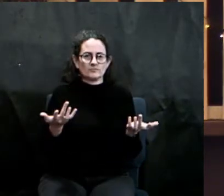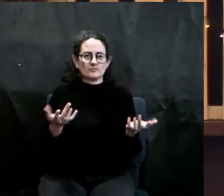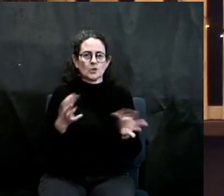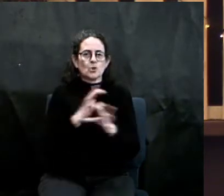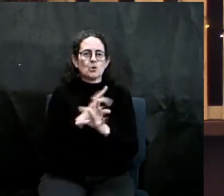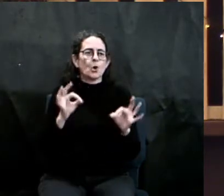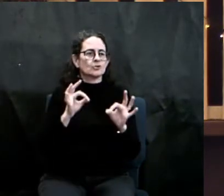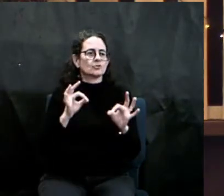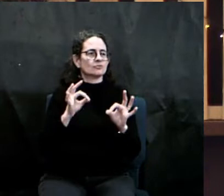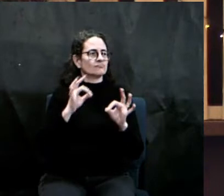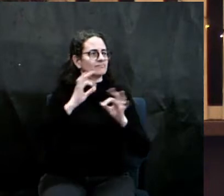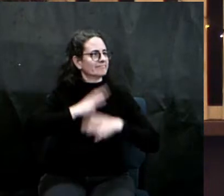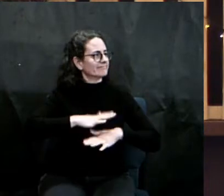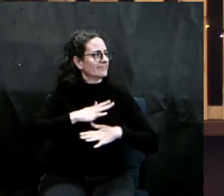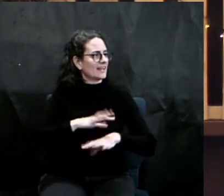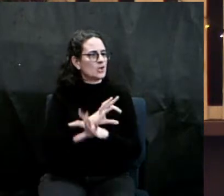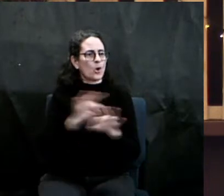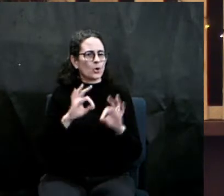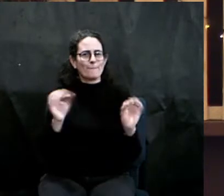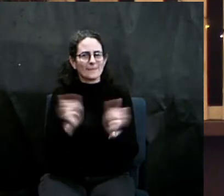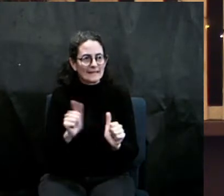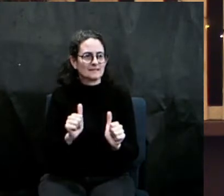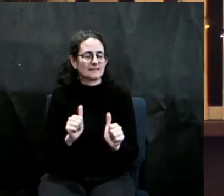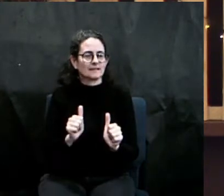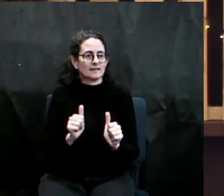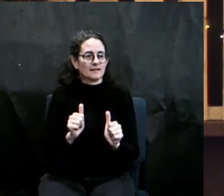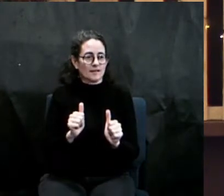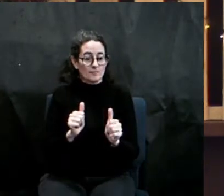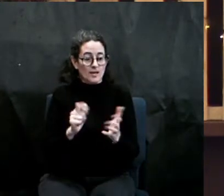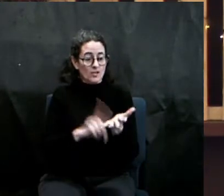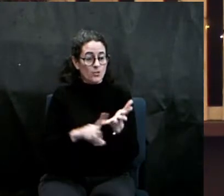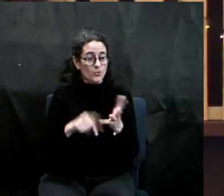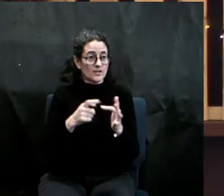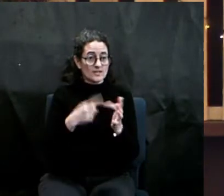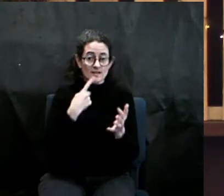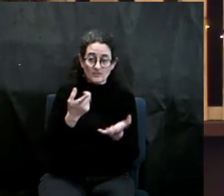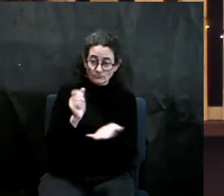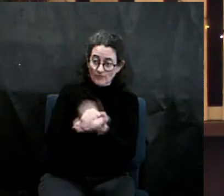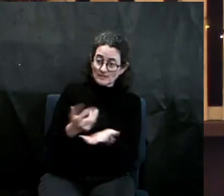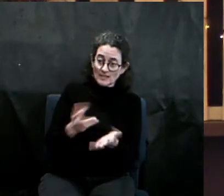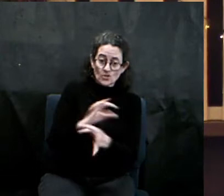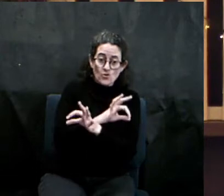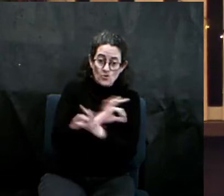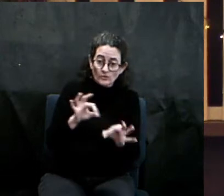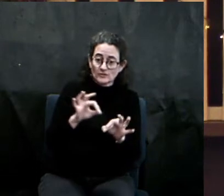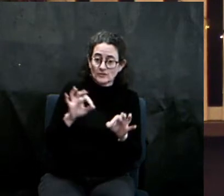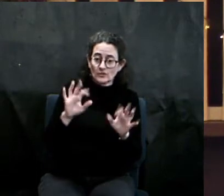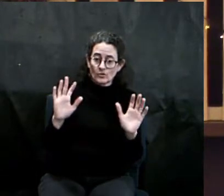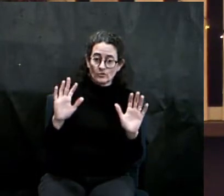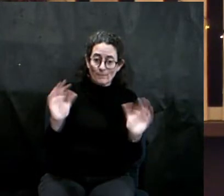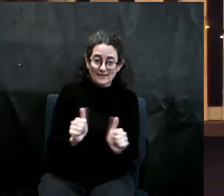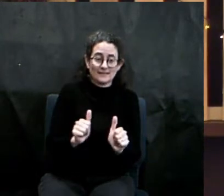deliberate. It's as if Luke is inviting us to play our part in the ongoing